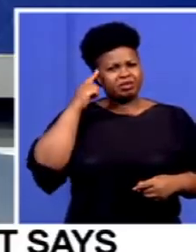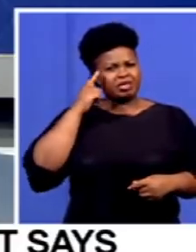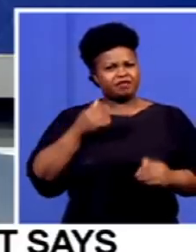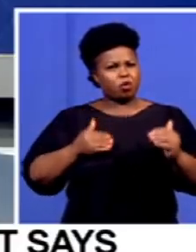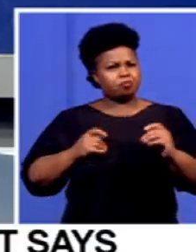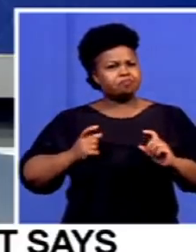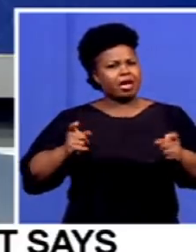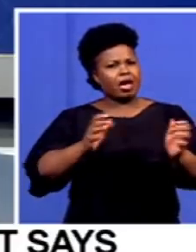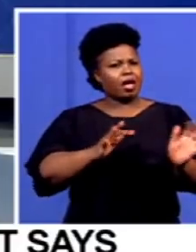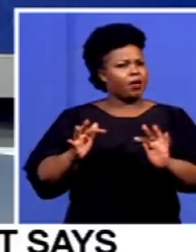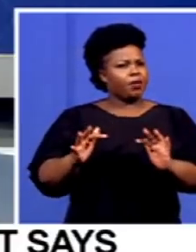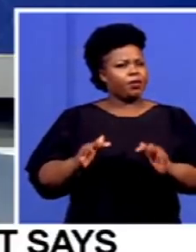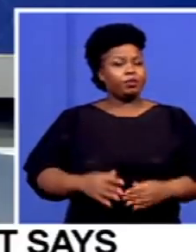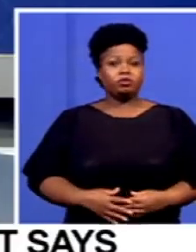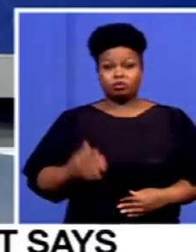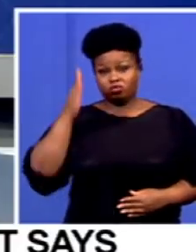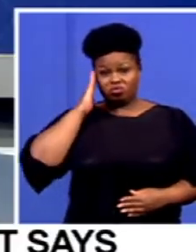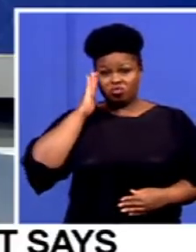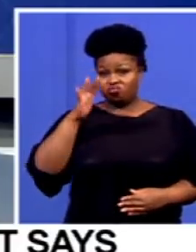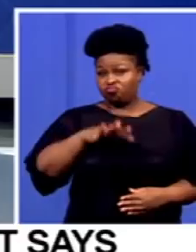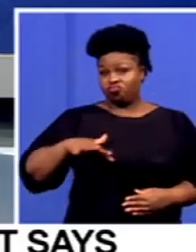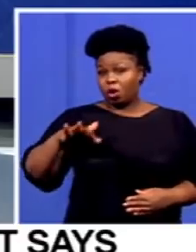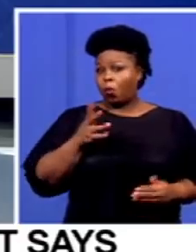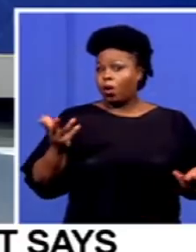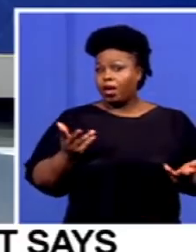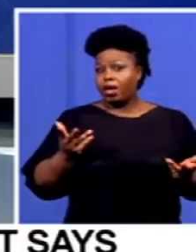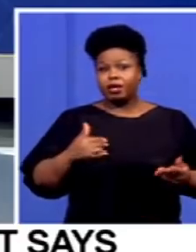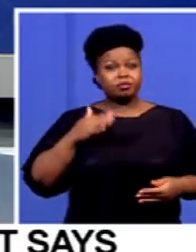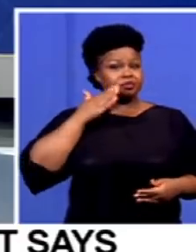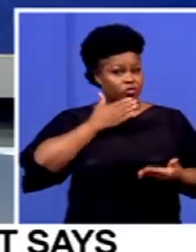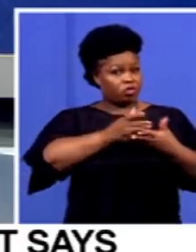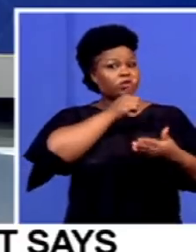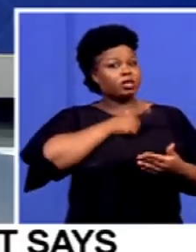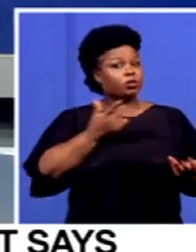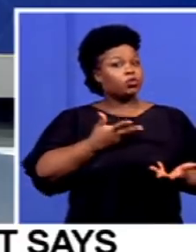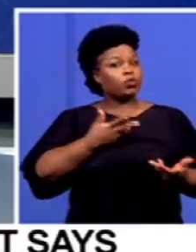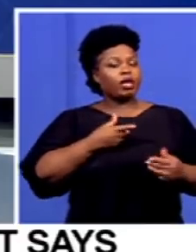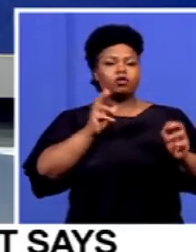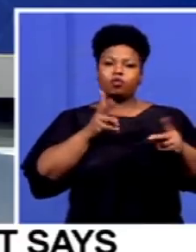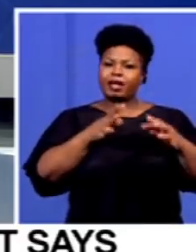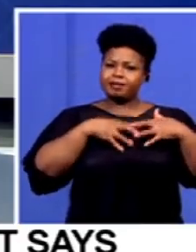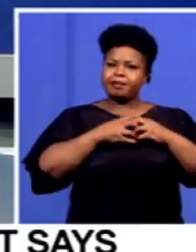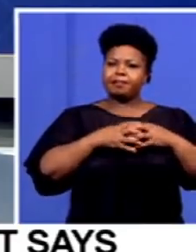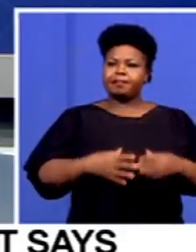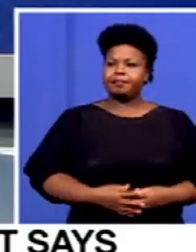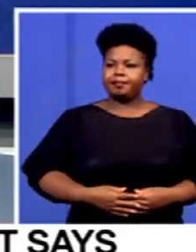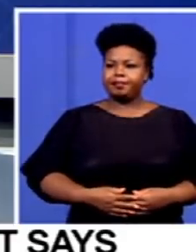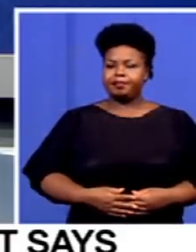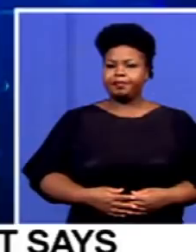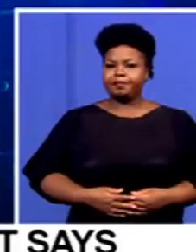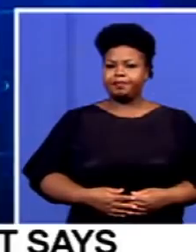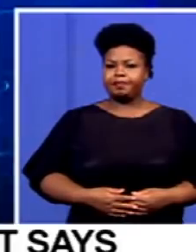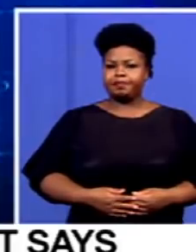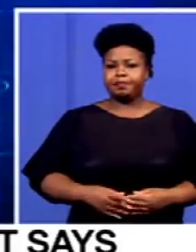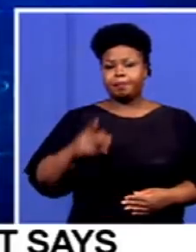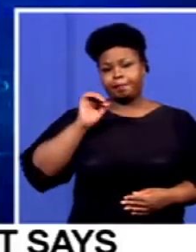rate, and do you have any locations for us? Are you able to tell us which areas they tend to target? Yeah. Well, if